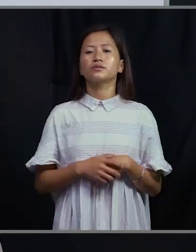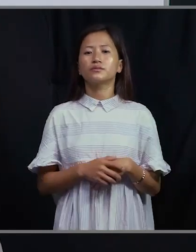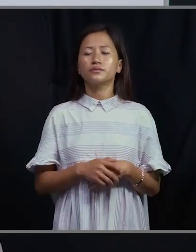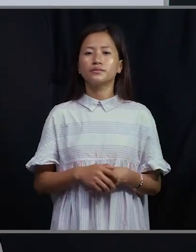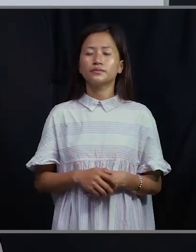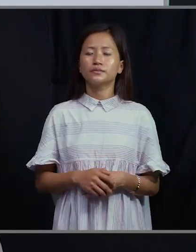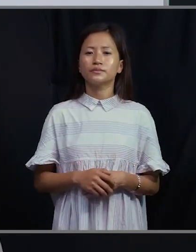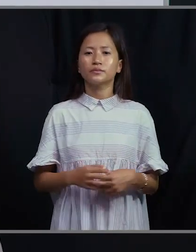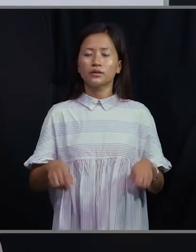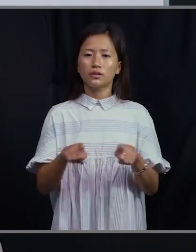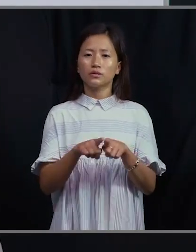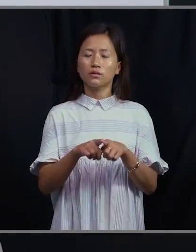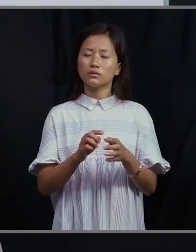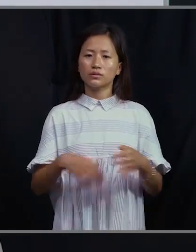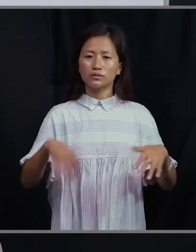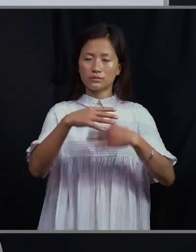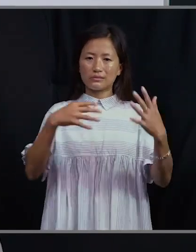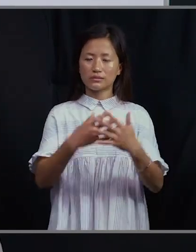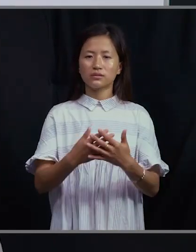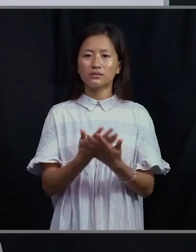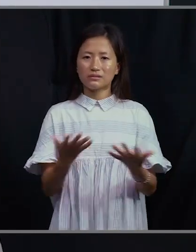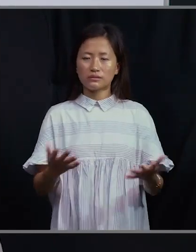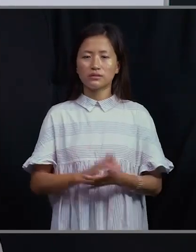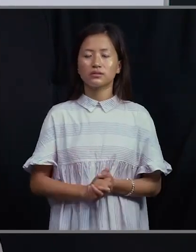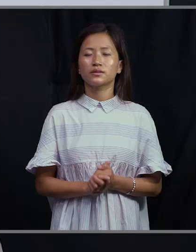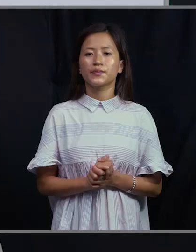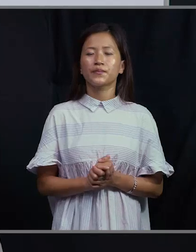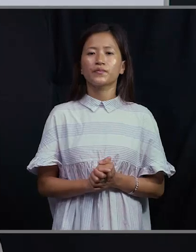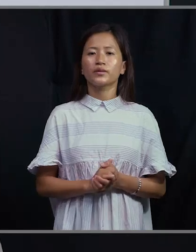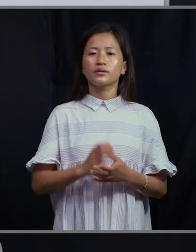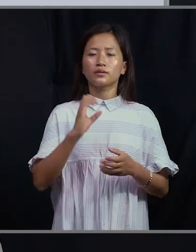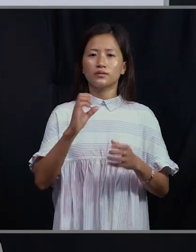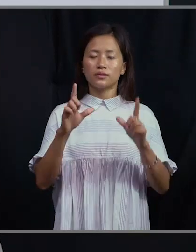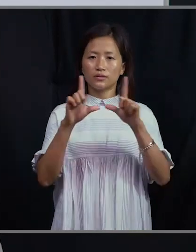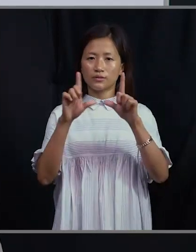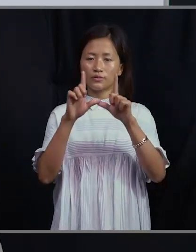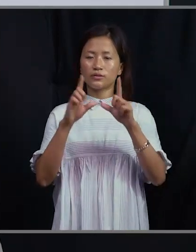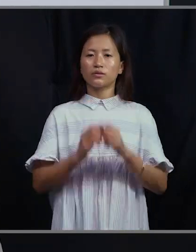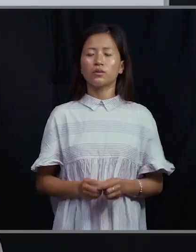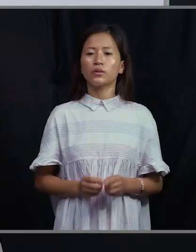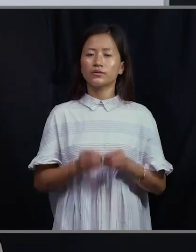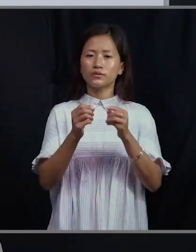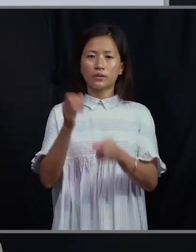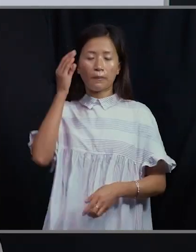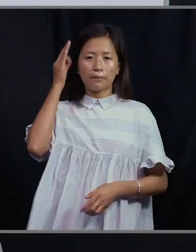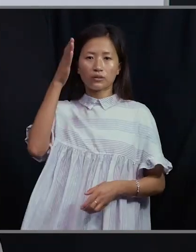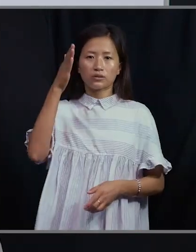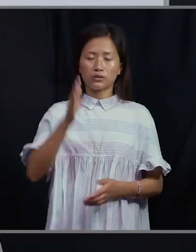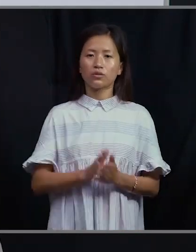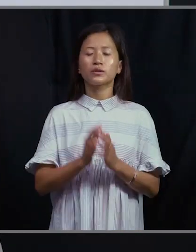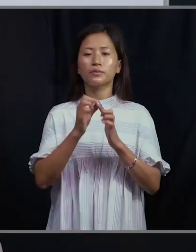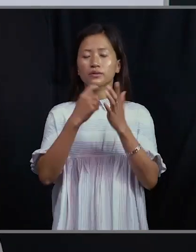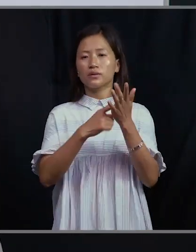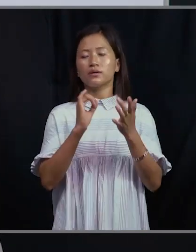possesses good character and all those stuffs. Okay, then this certificate should be given to the pastor or the priest of that